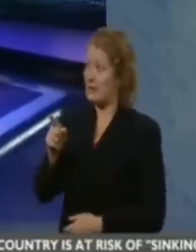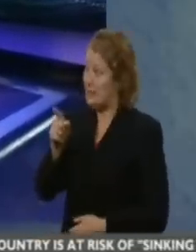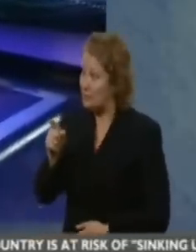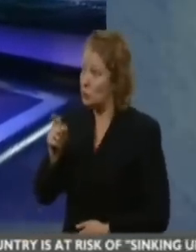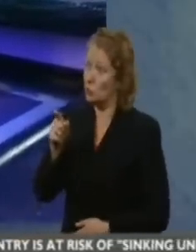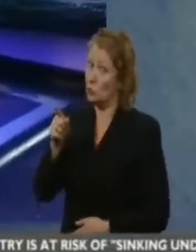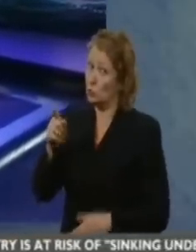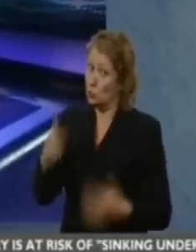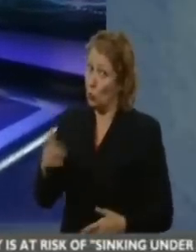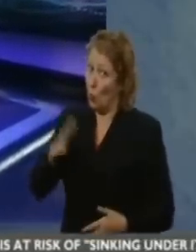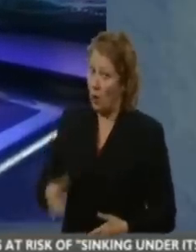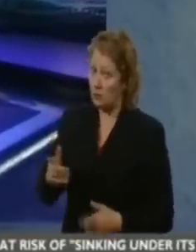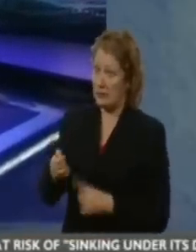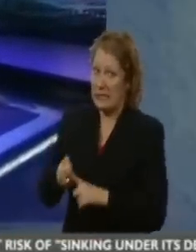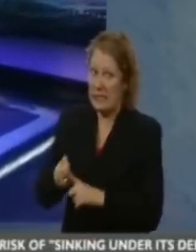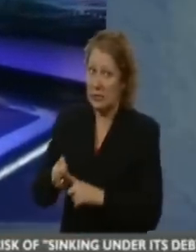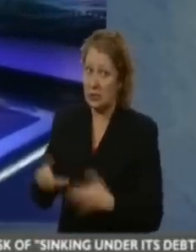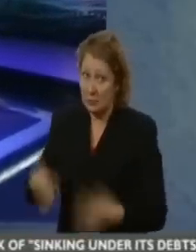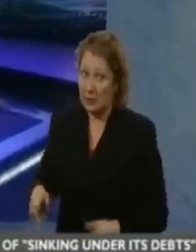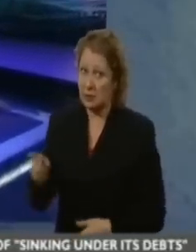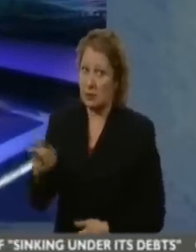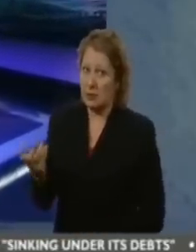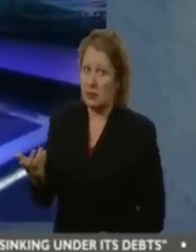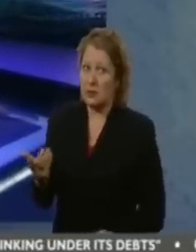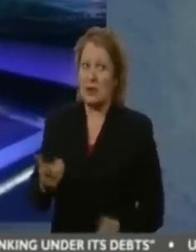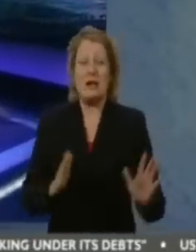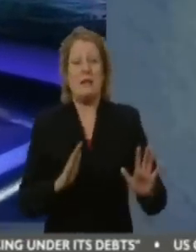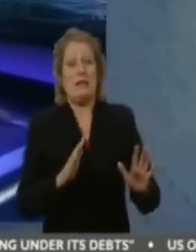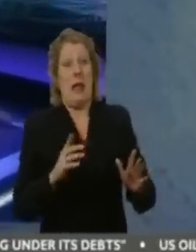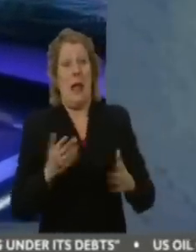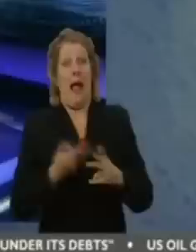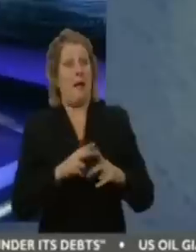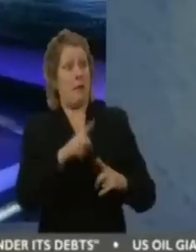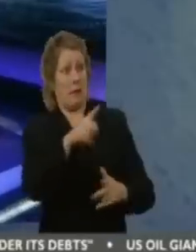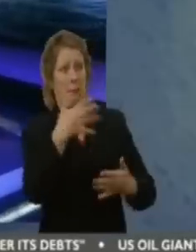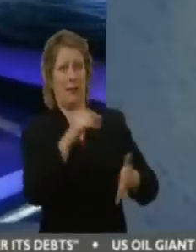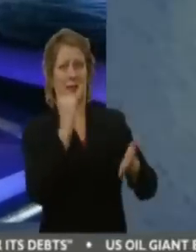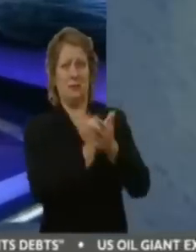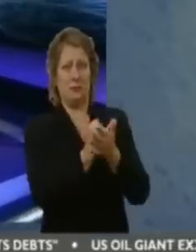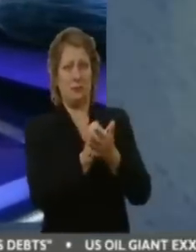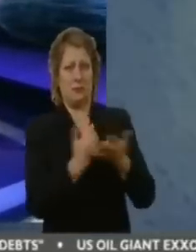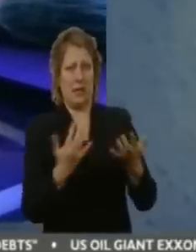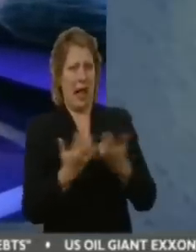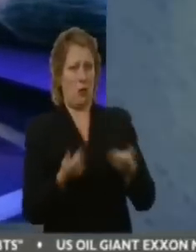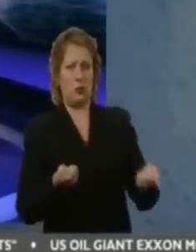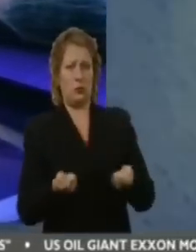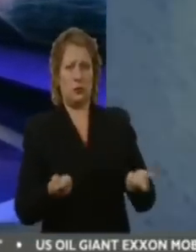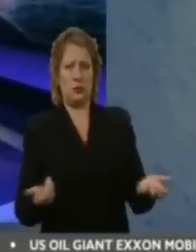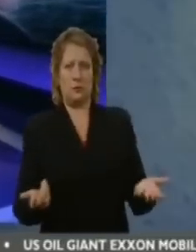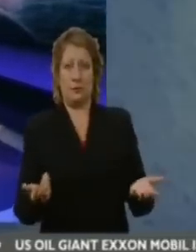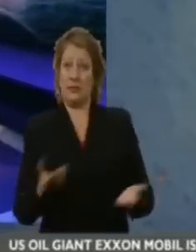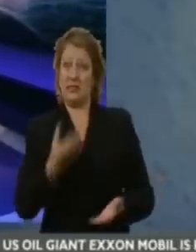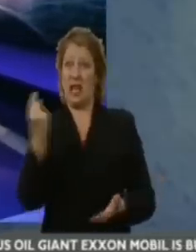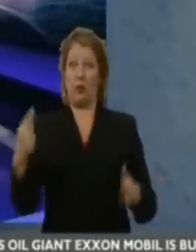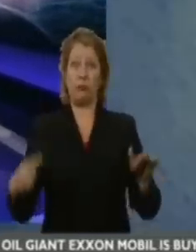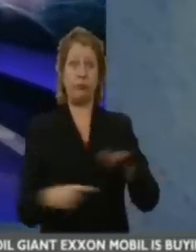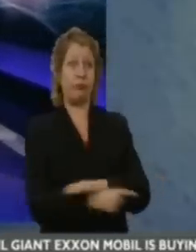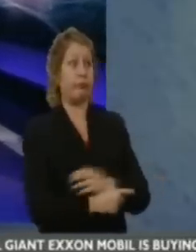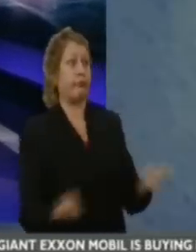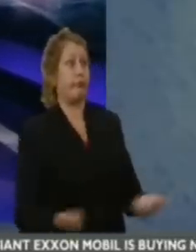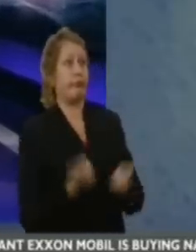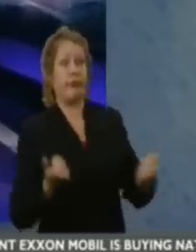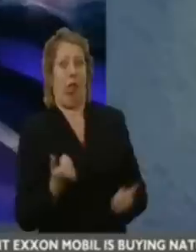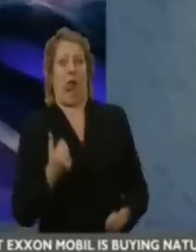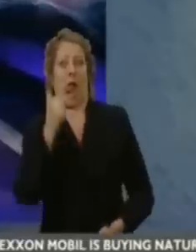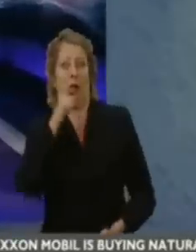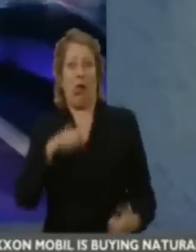question was, if a wrong is being done, how do you deal with it? And some people walk away and some people stand up to it. Sergey was someone who